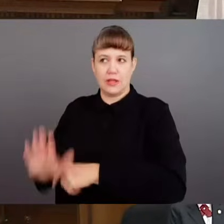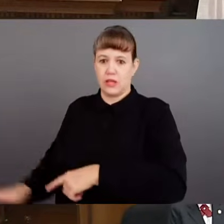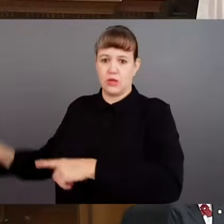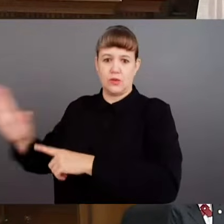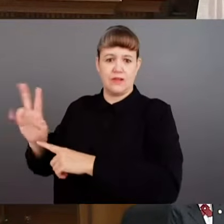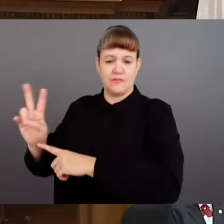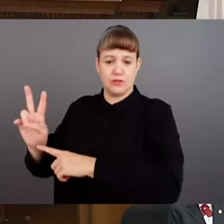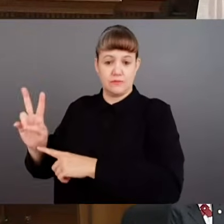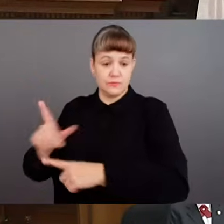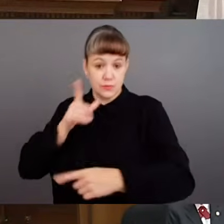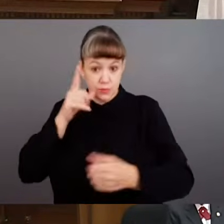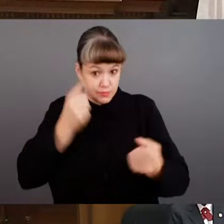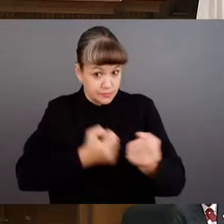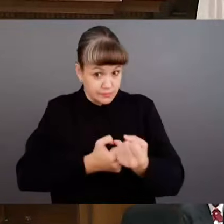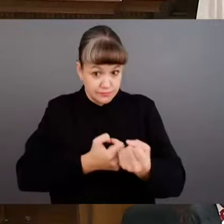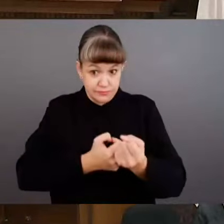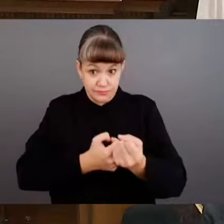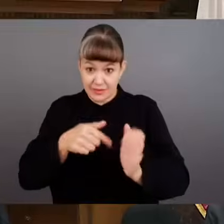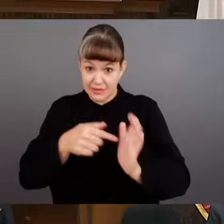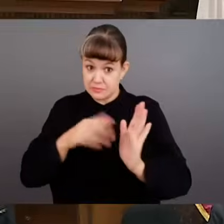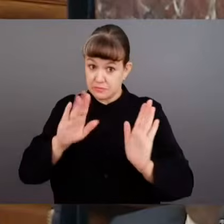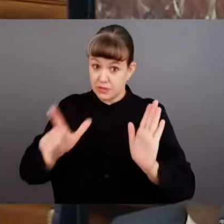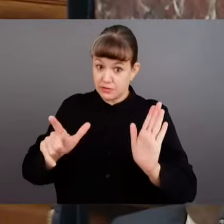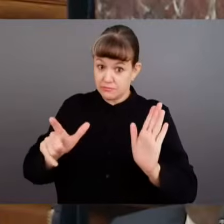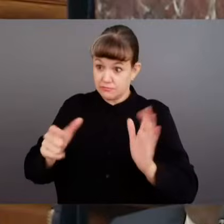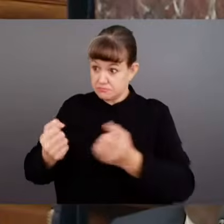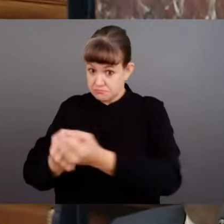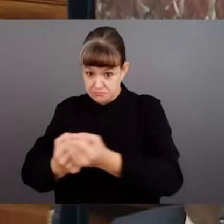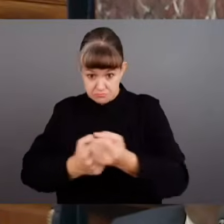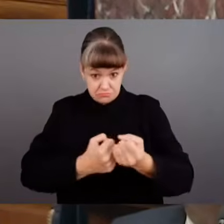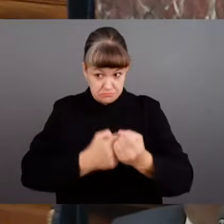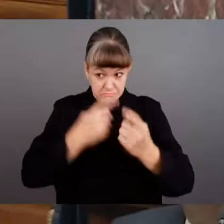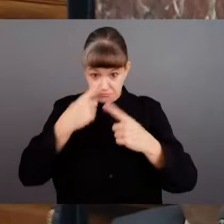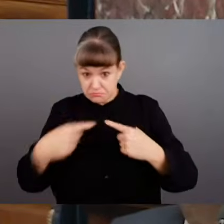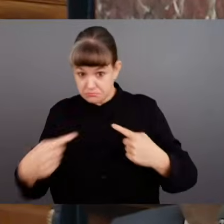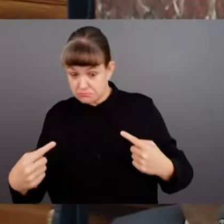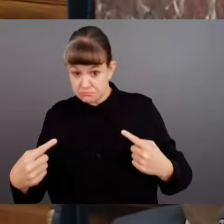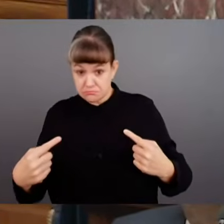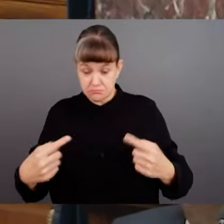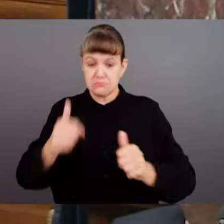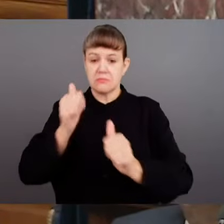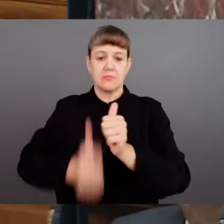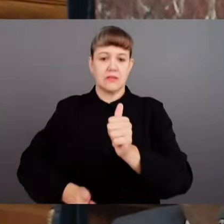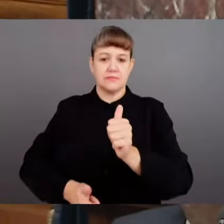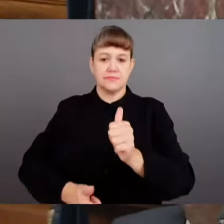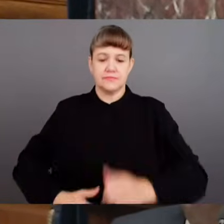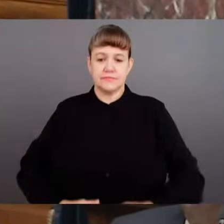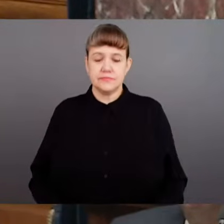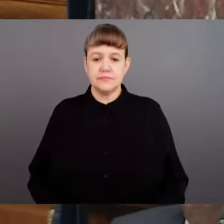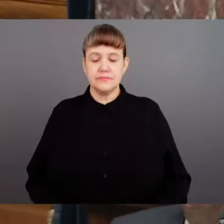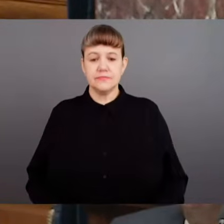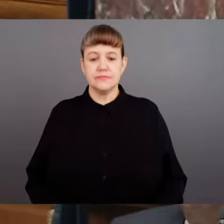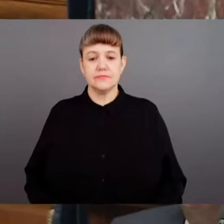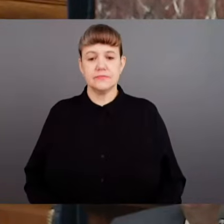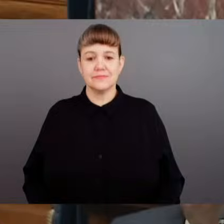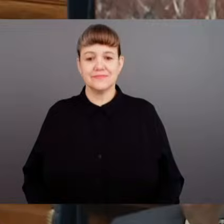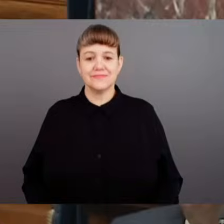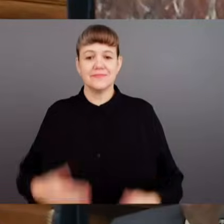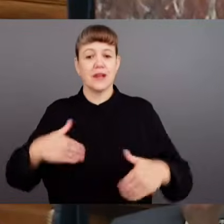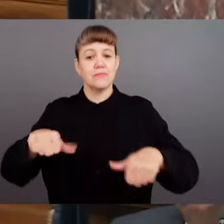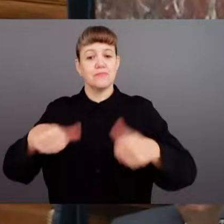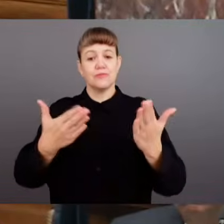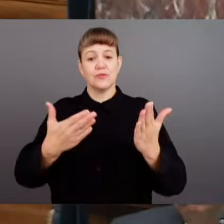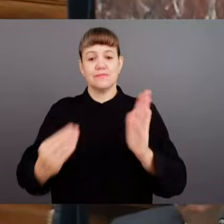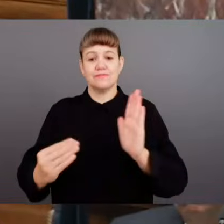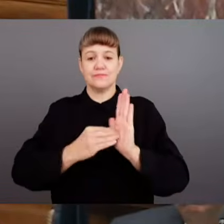Opposed? Motion carried. Minister. As Speaker, I move that the bill be placed on the orders of the day for second reading at the next